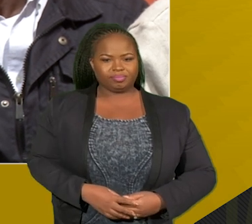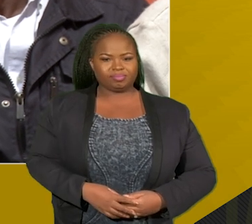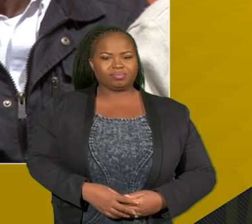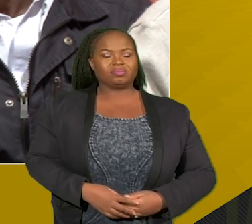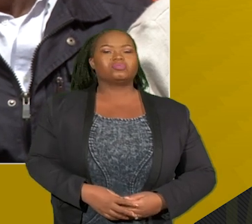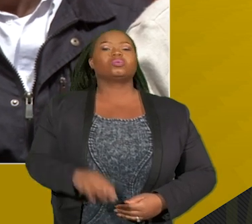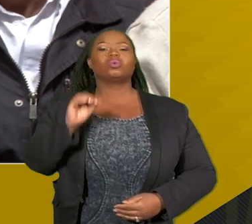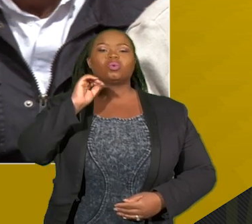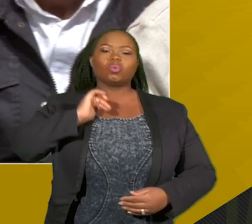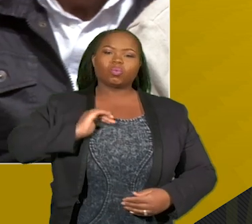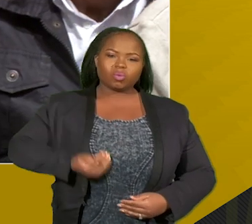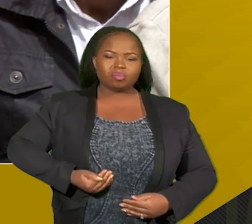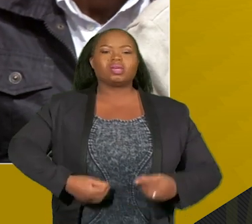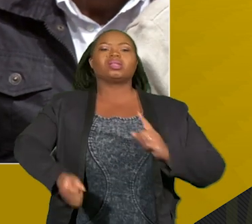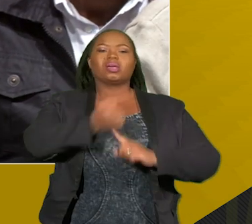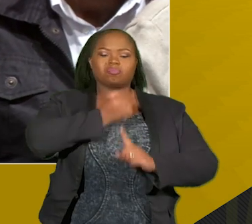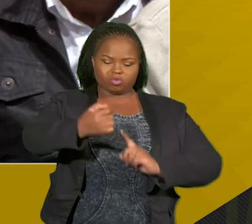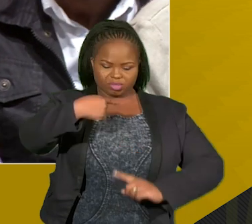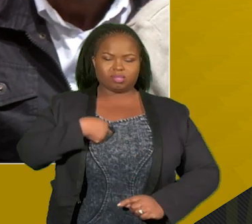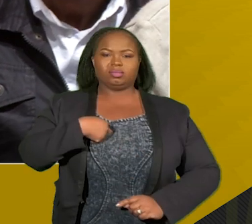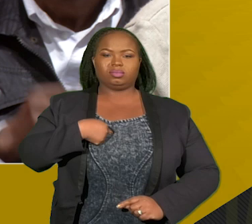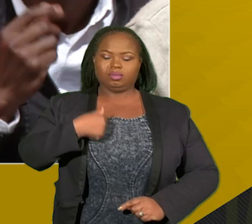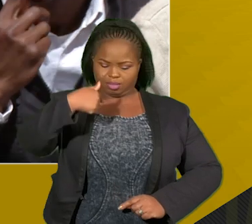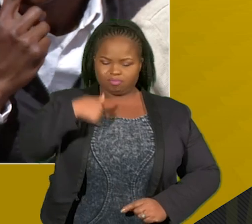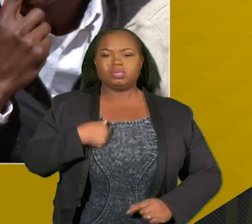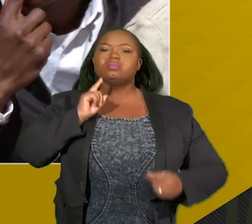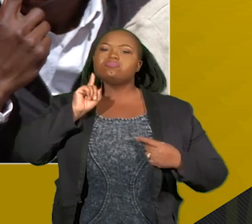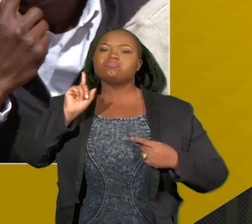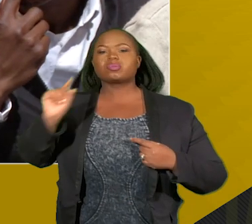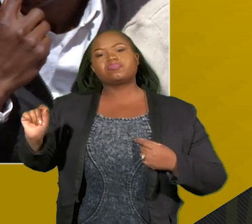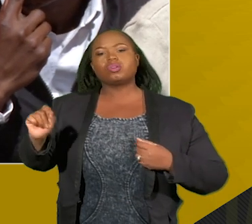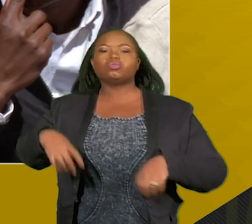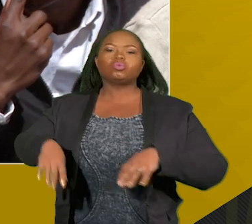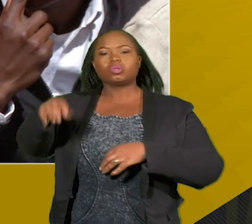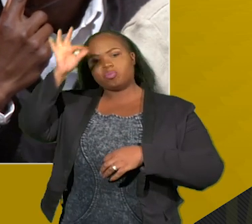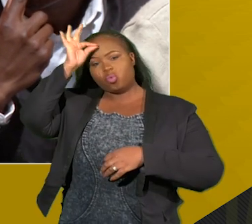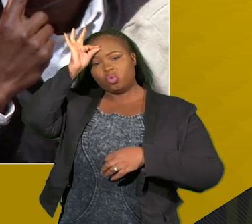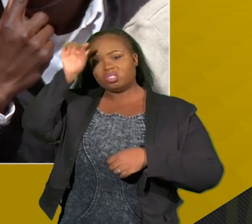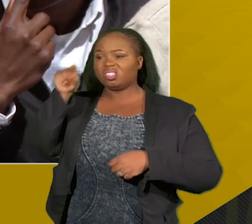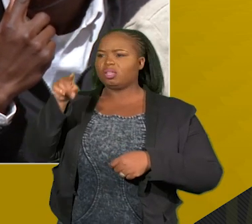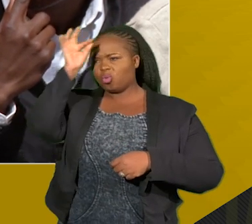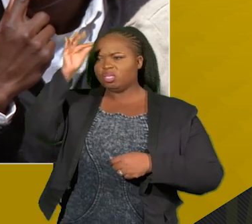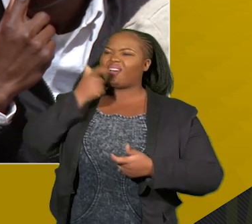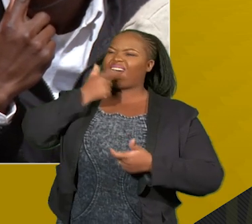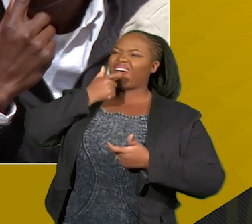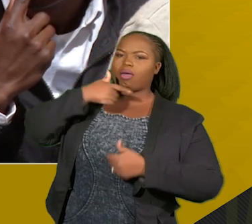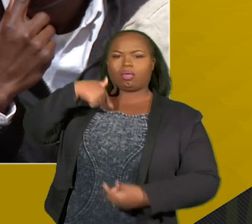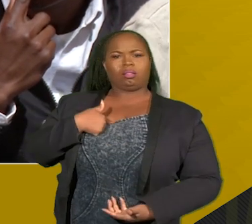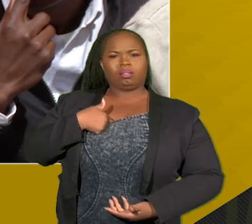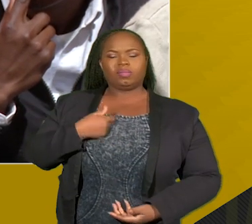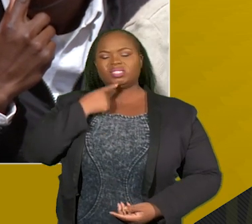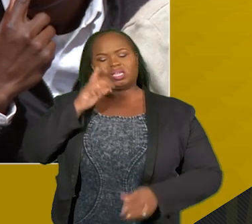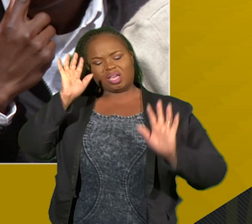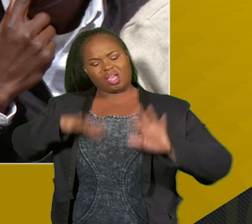abafazi bashaya esekushayile uzuhamba e-police station, yeah. Mawufika ama-police akuhleka nje ubala